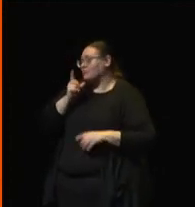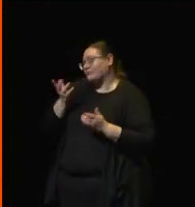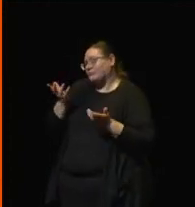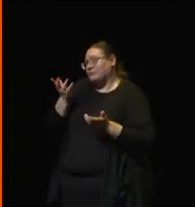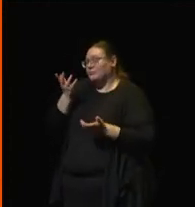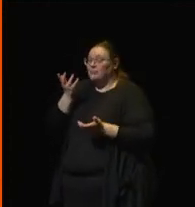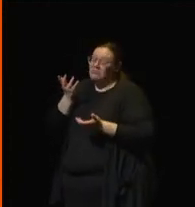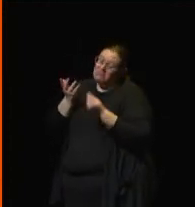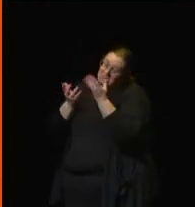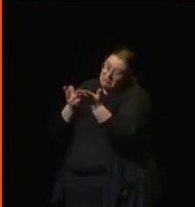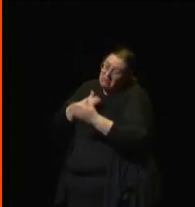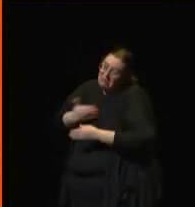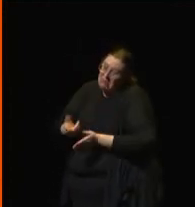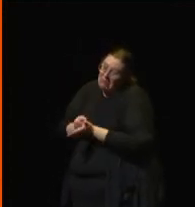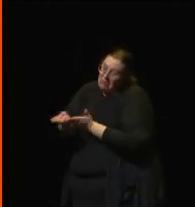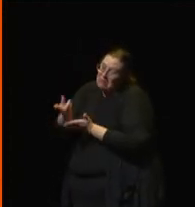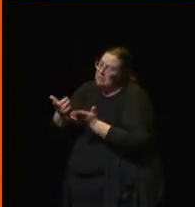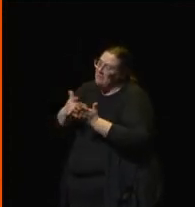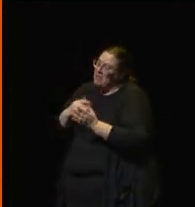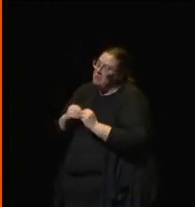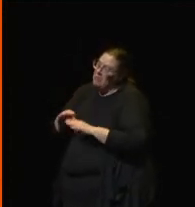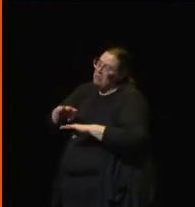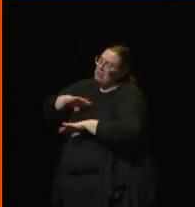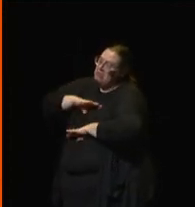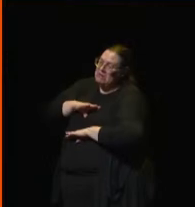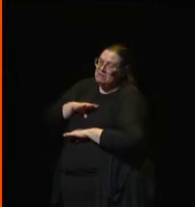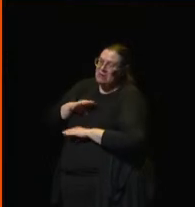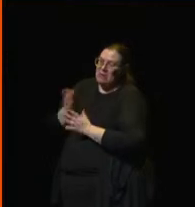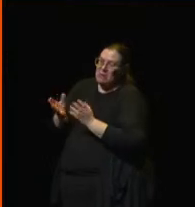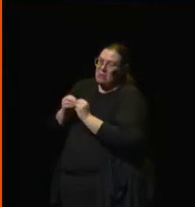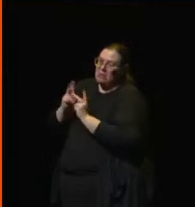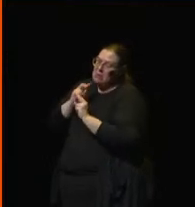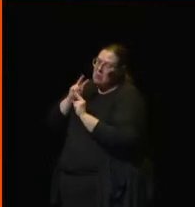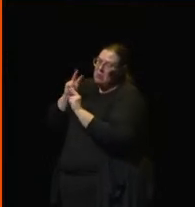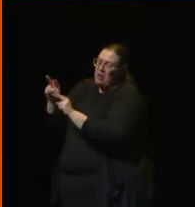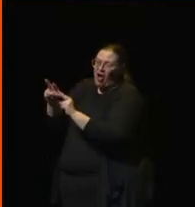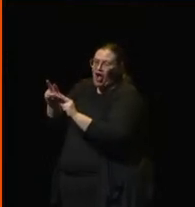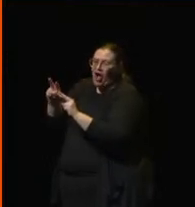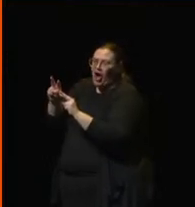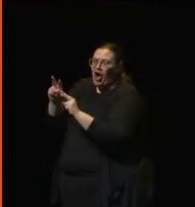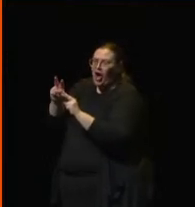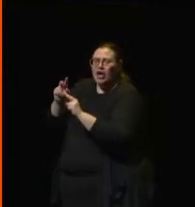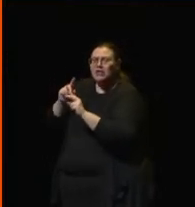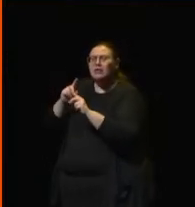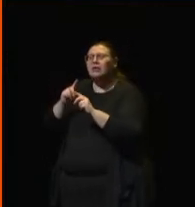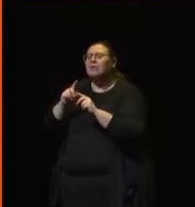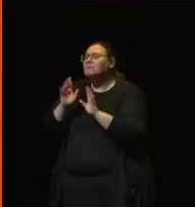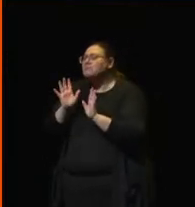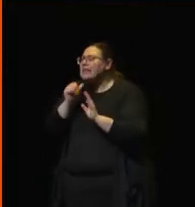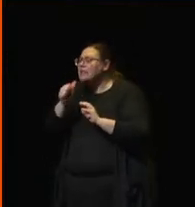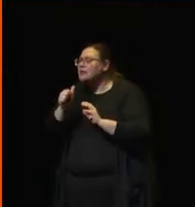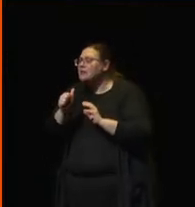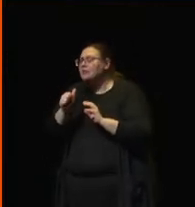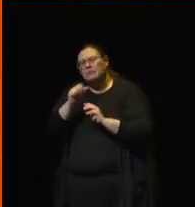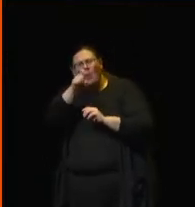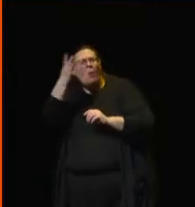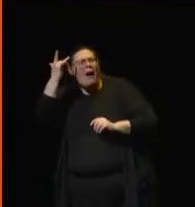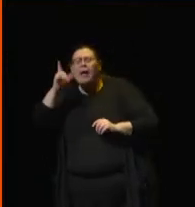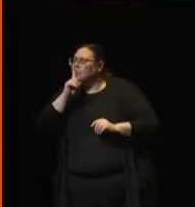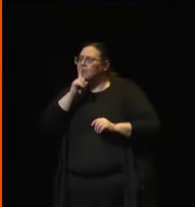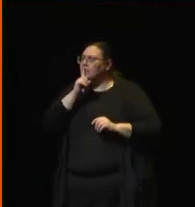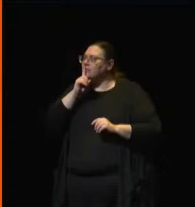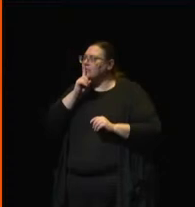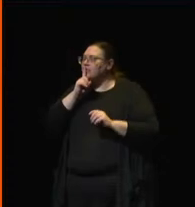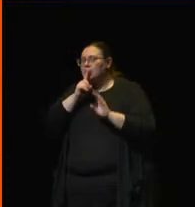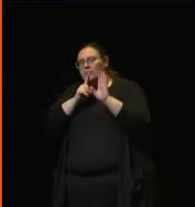more satisfying and gained even more attention. He didn't question the senator's motives. He simply asked that